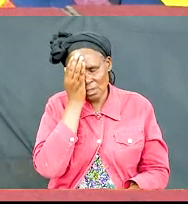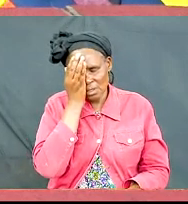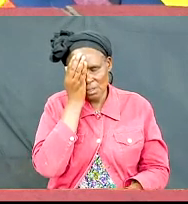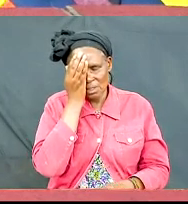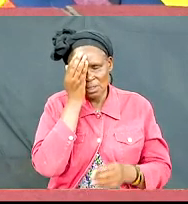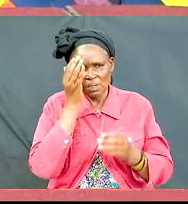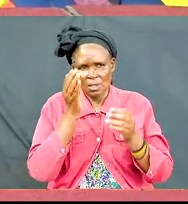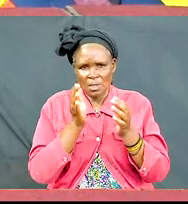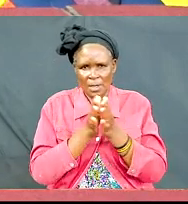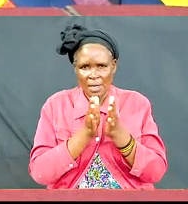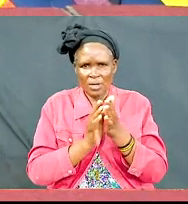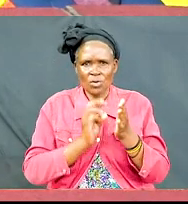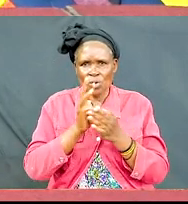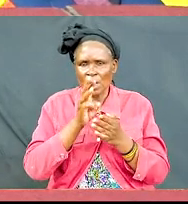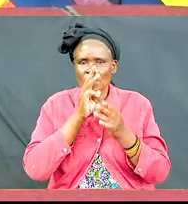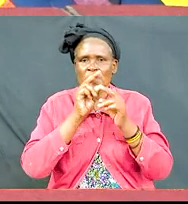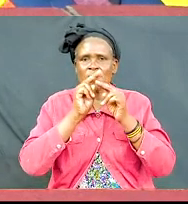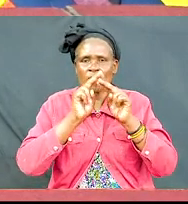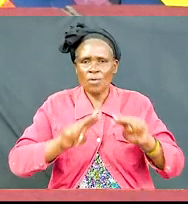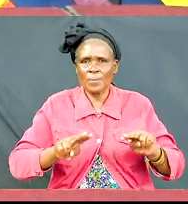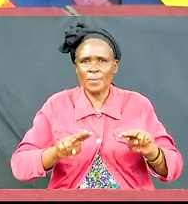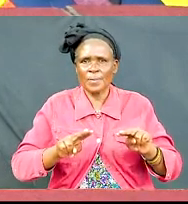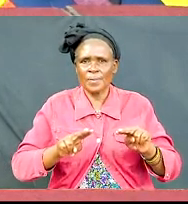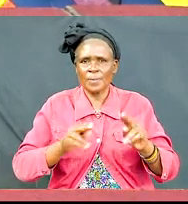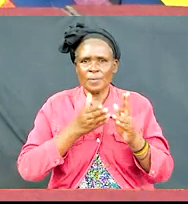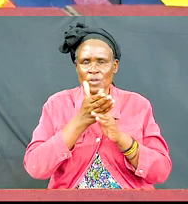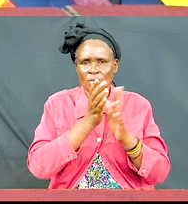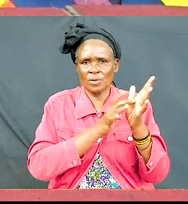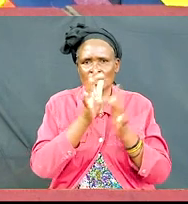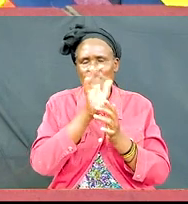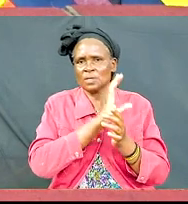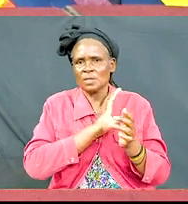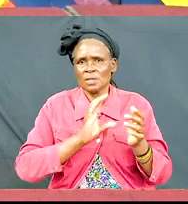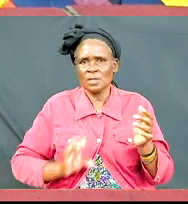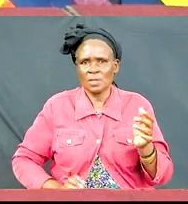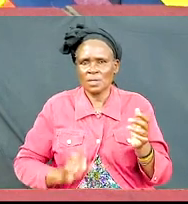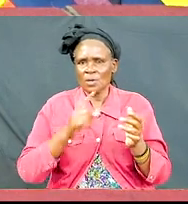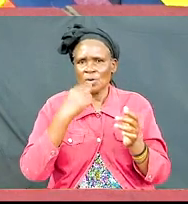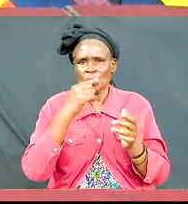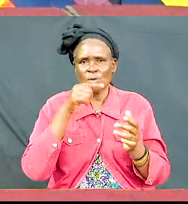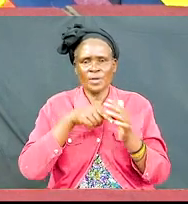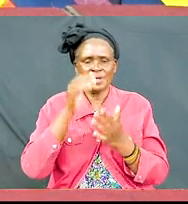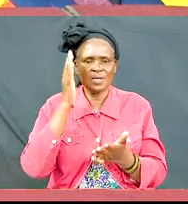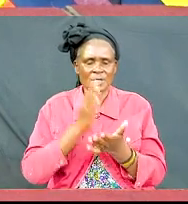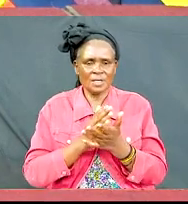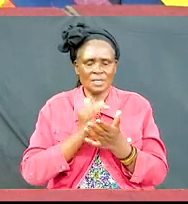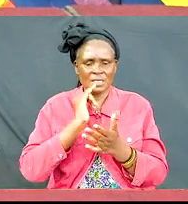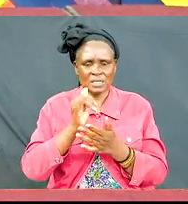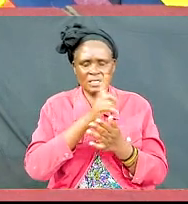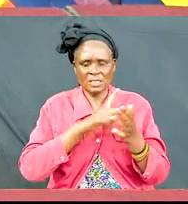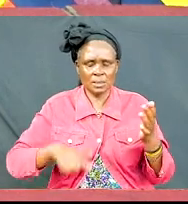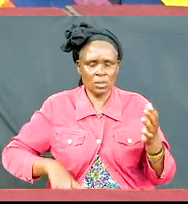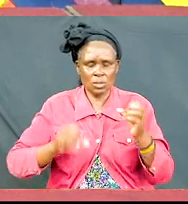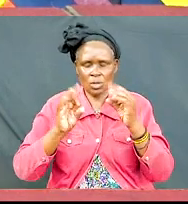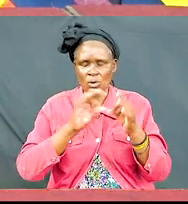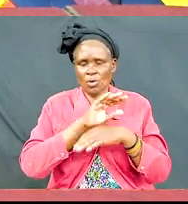the good news of peace through Jesus Christ, who indeed is Lord of